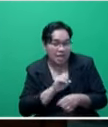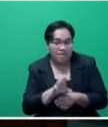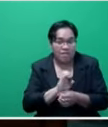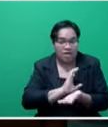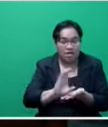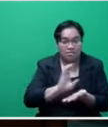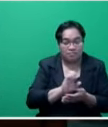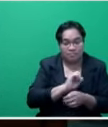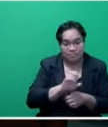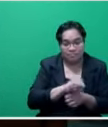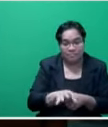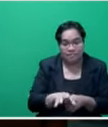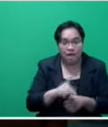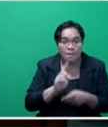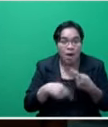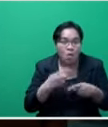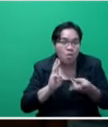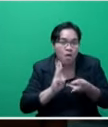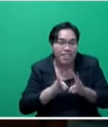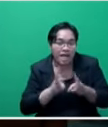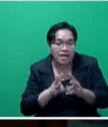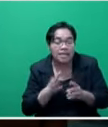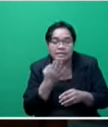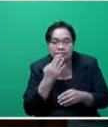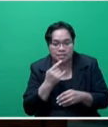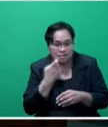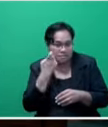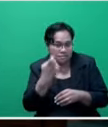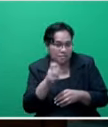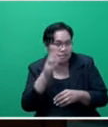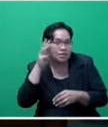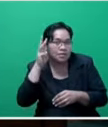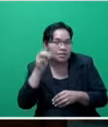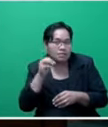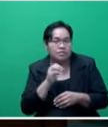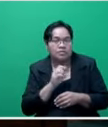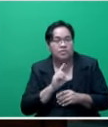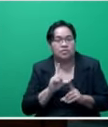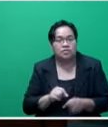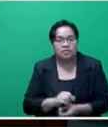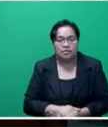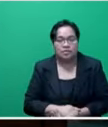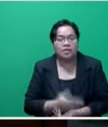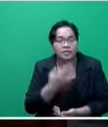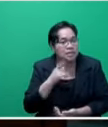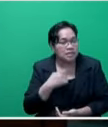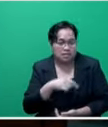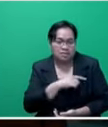Notices of weather conditions and take precautionary measures accordingly. Let's all be